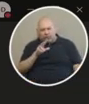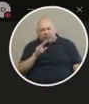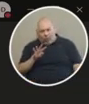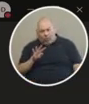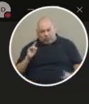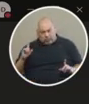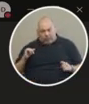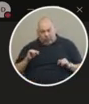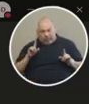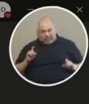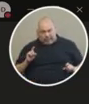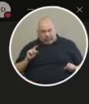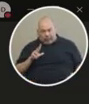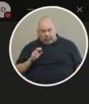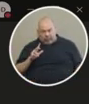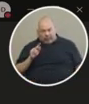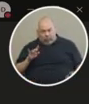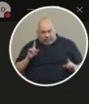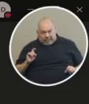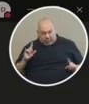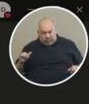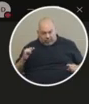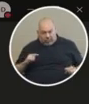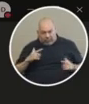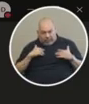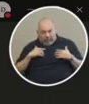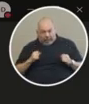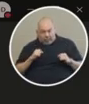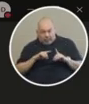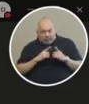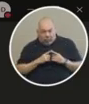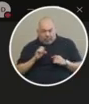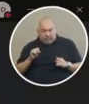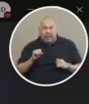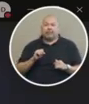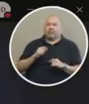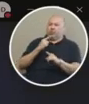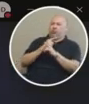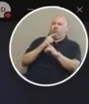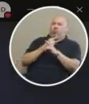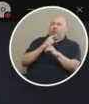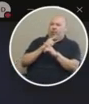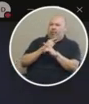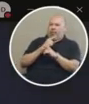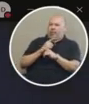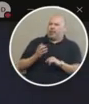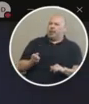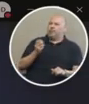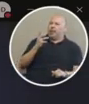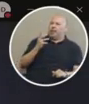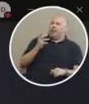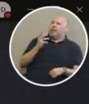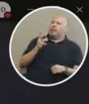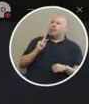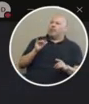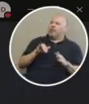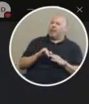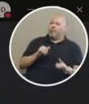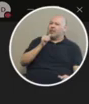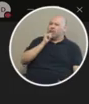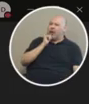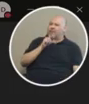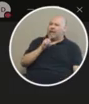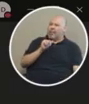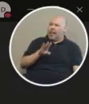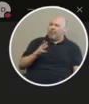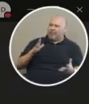tested currently. That was from the health department? That's correct, sir. How many people from the private labs